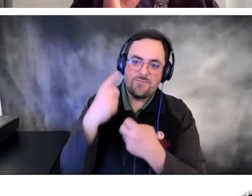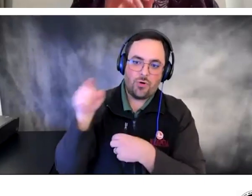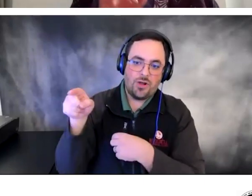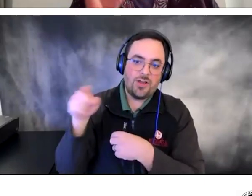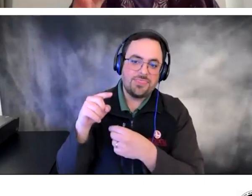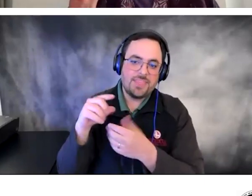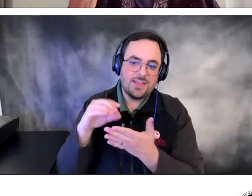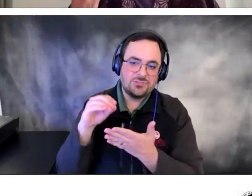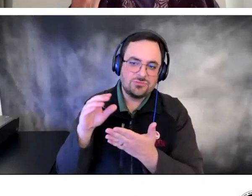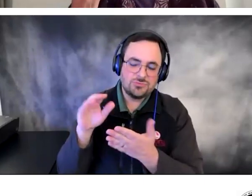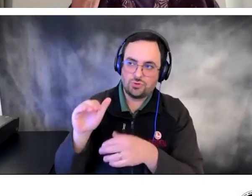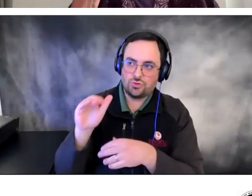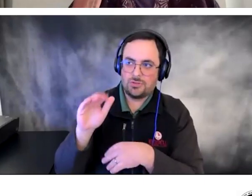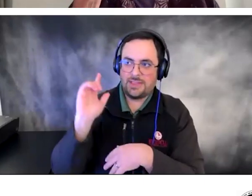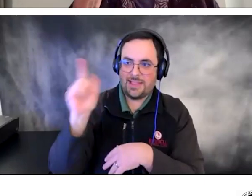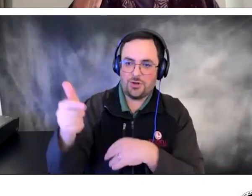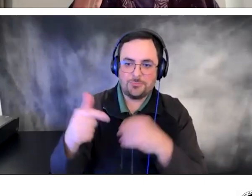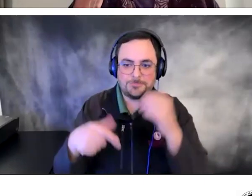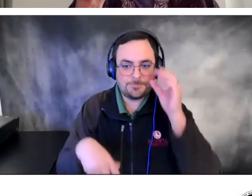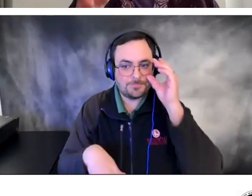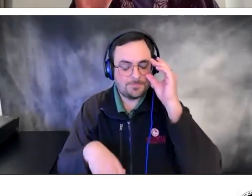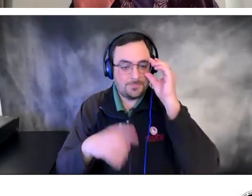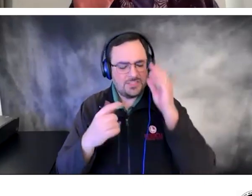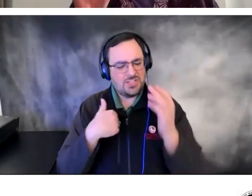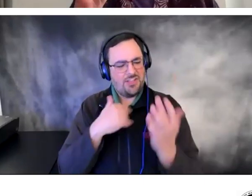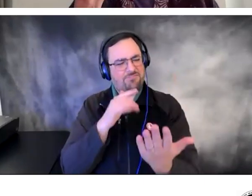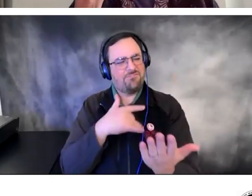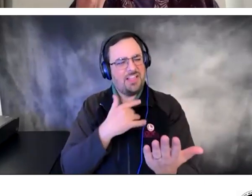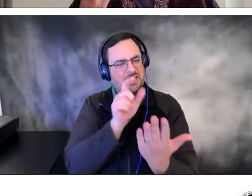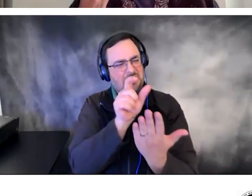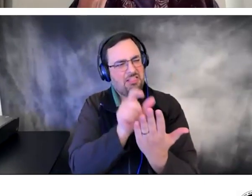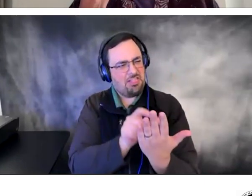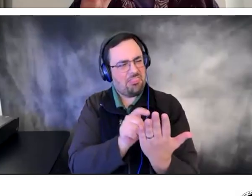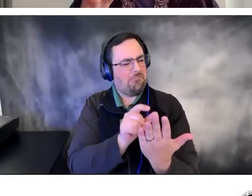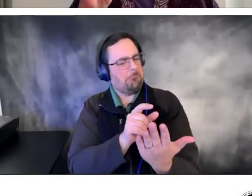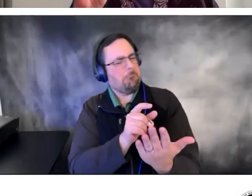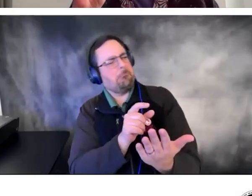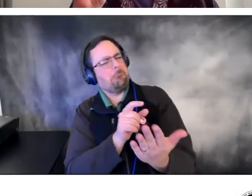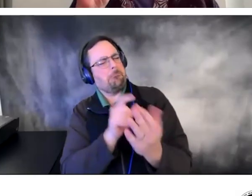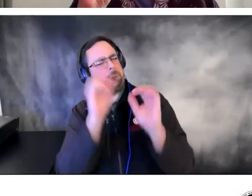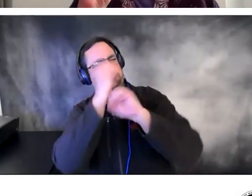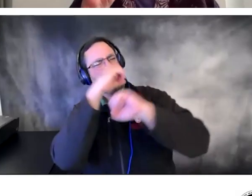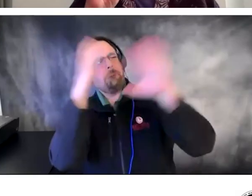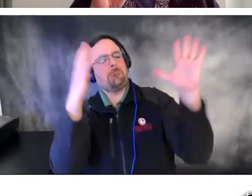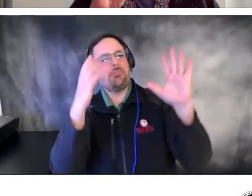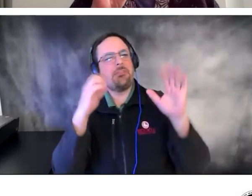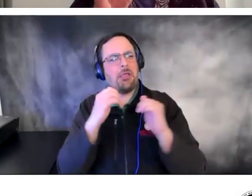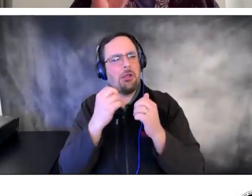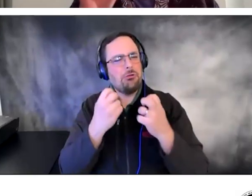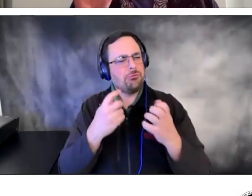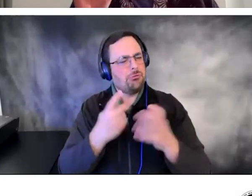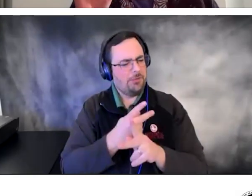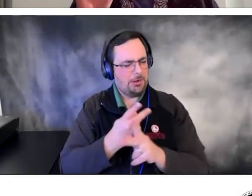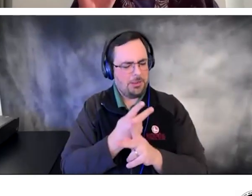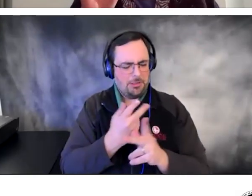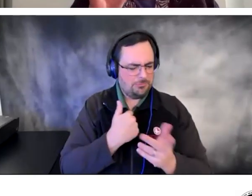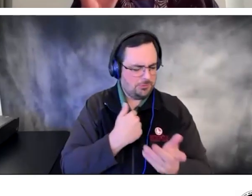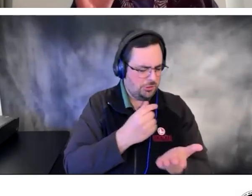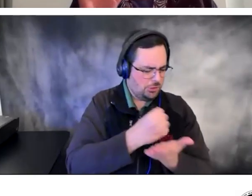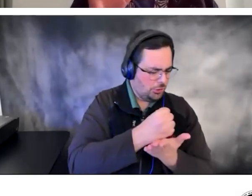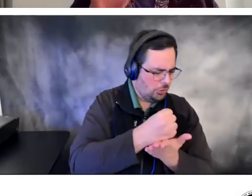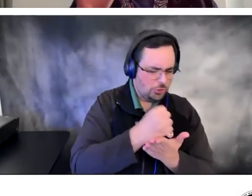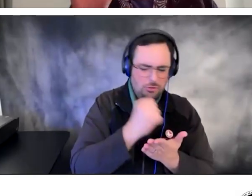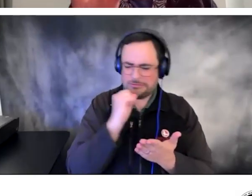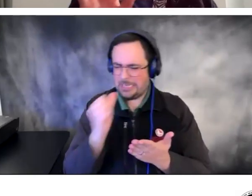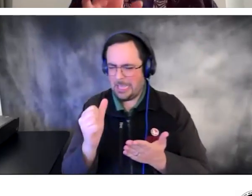not now for her. So what would happen is the child's feeling it, and that extra glue, it's hard to distinguish what's glue and